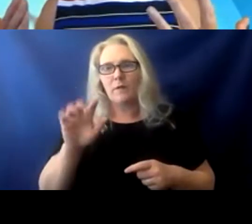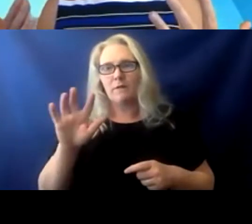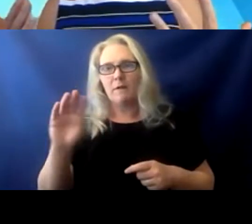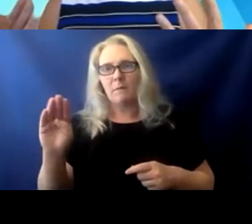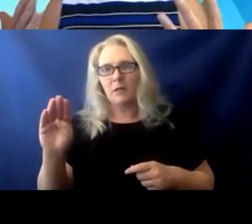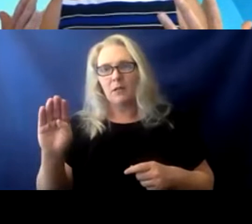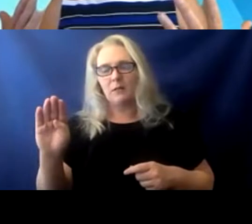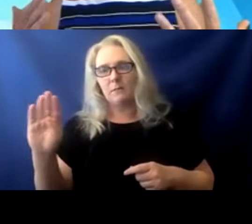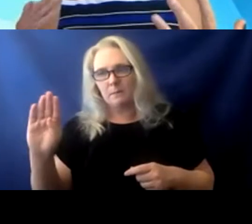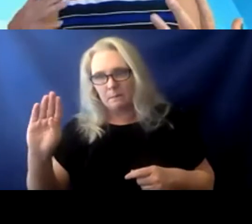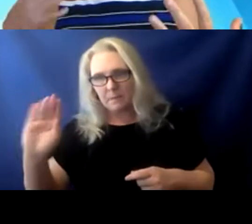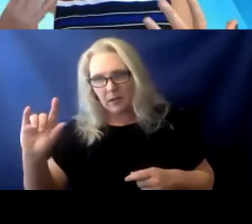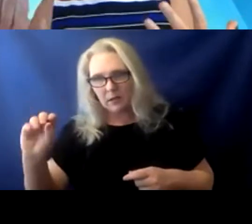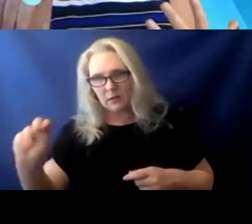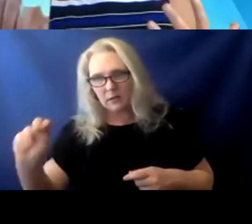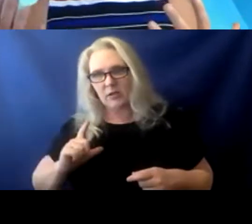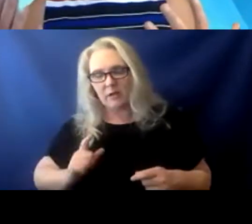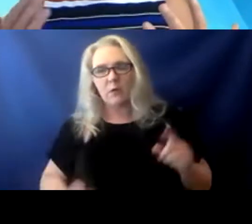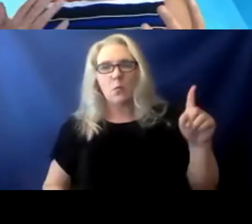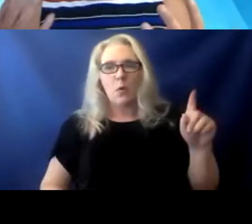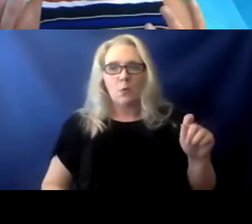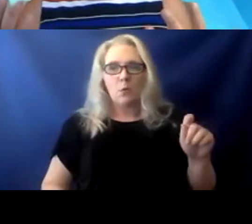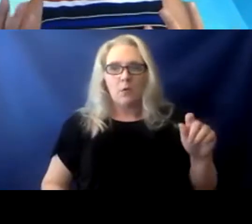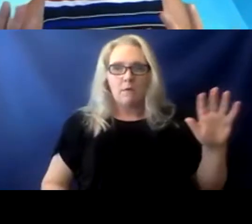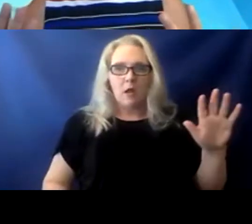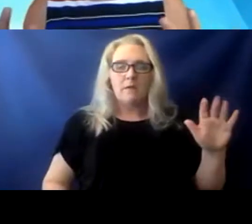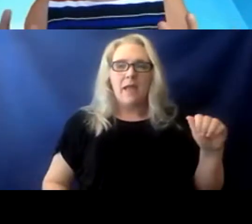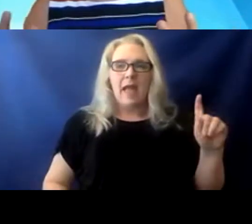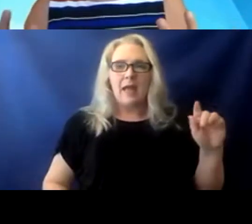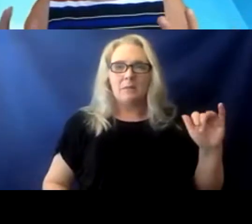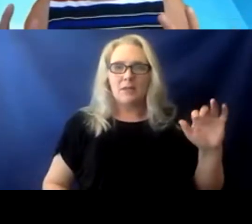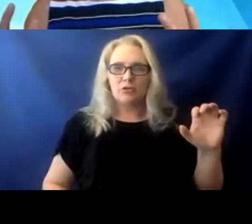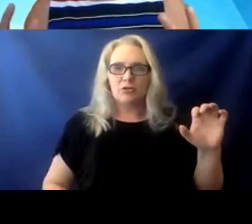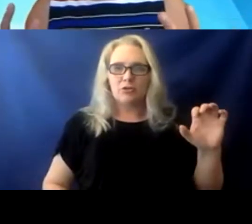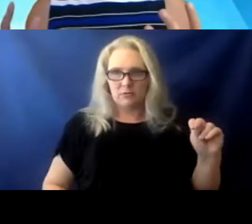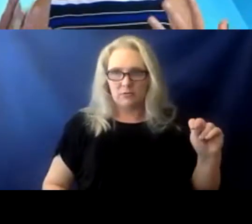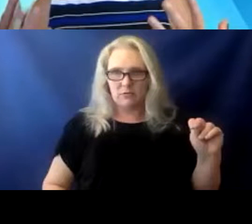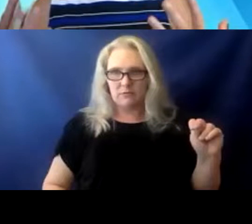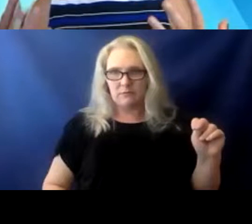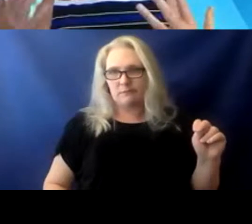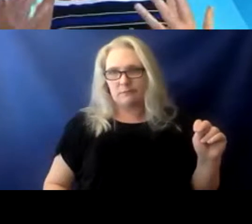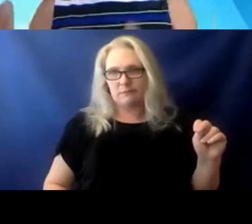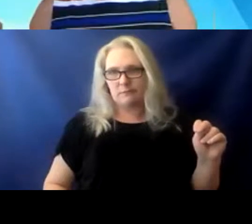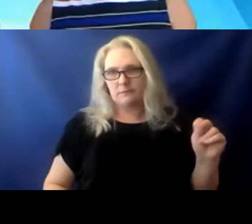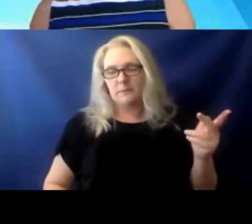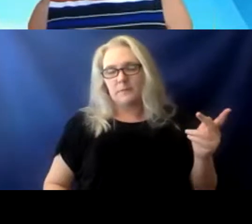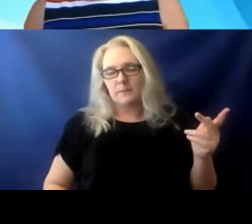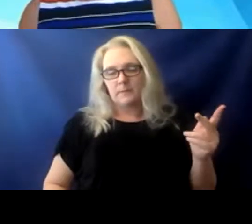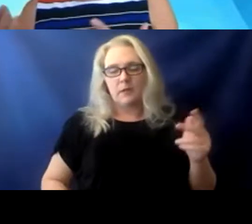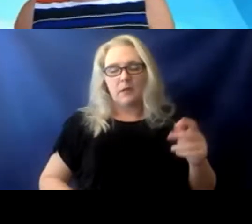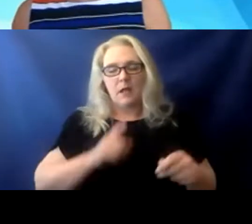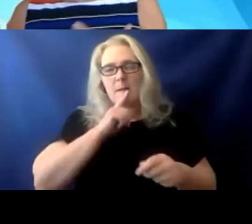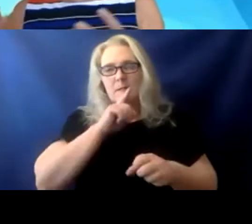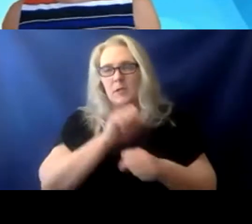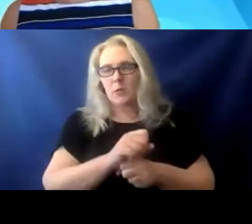priorities that had been passed in the budget, and then $1.5 billion from that administration's initial $3 billion. So absolutely, there